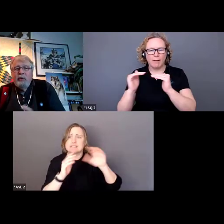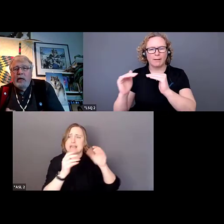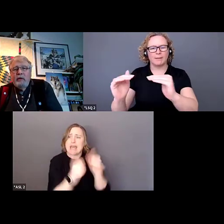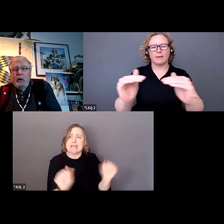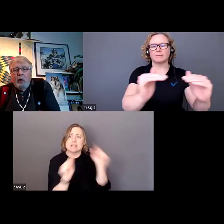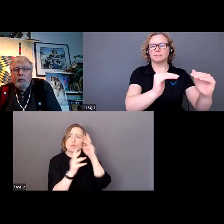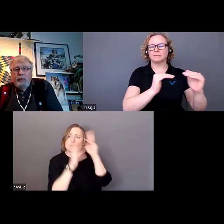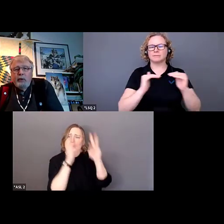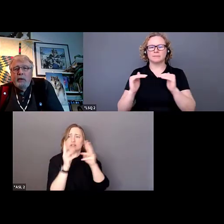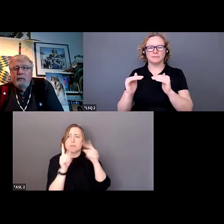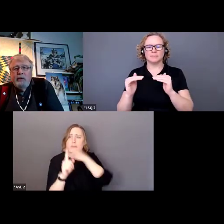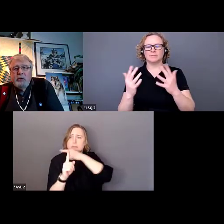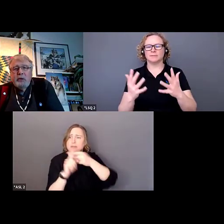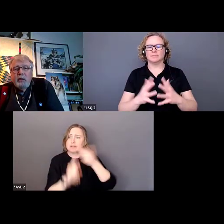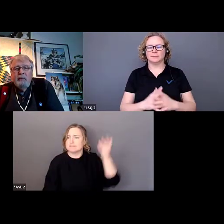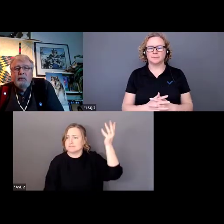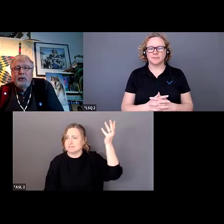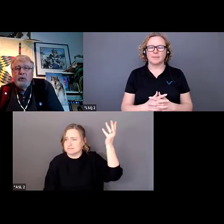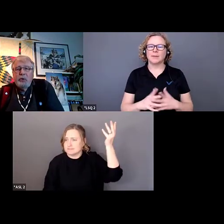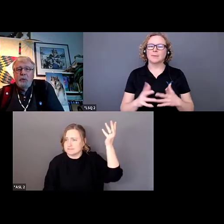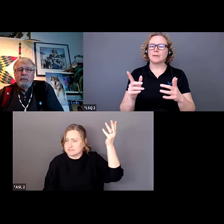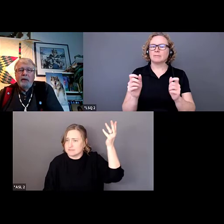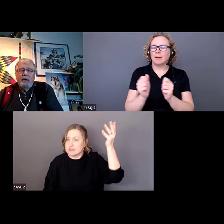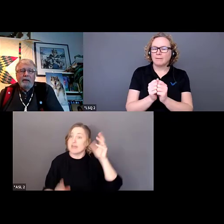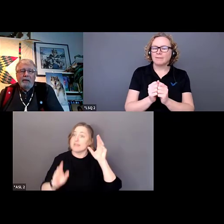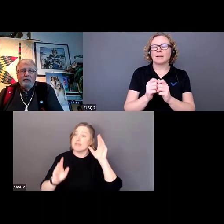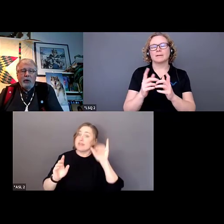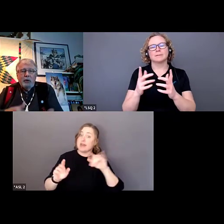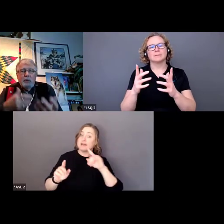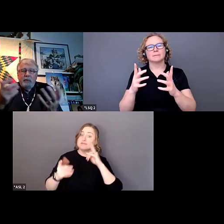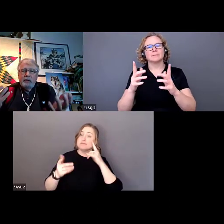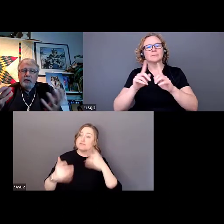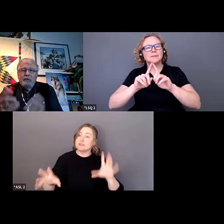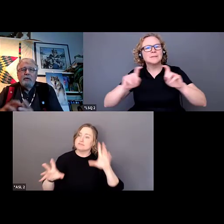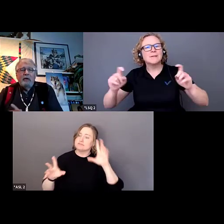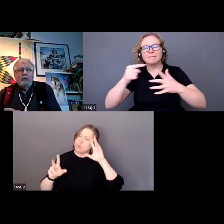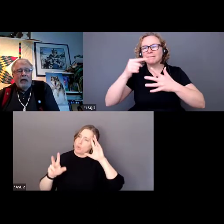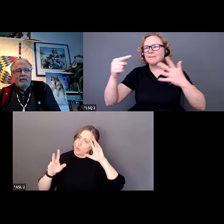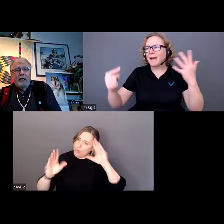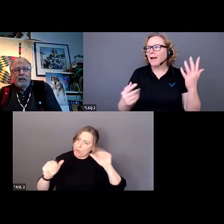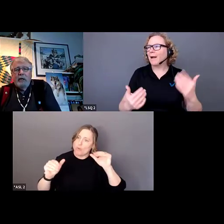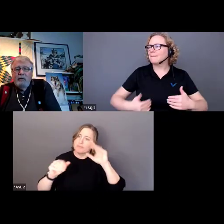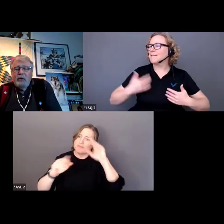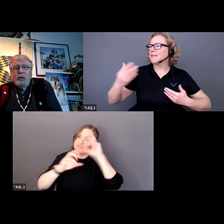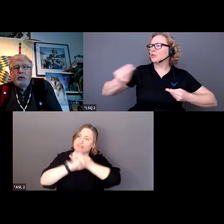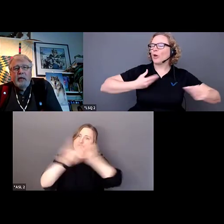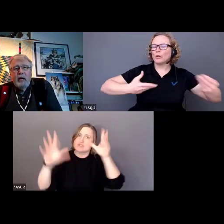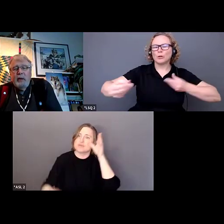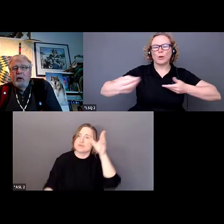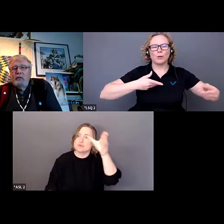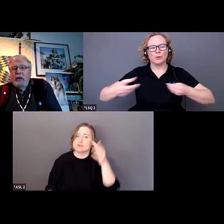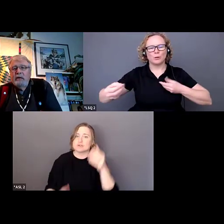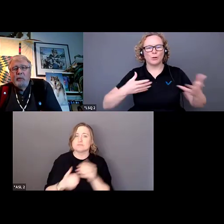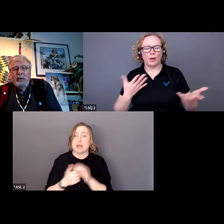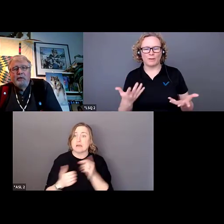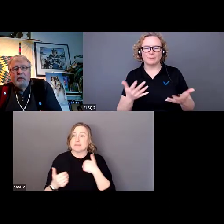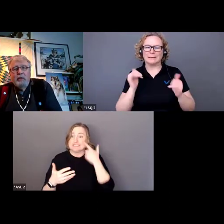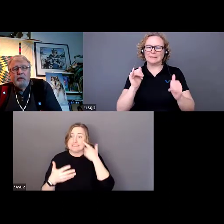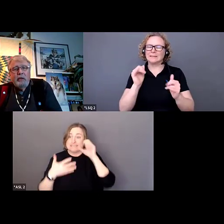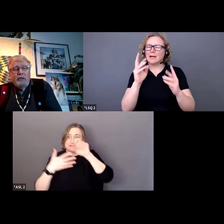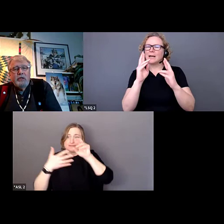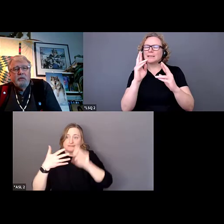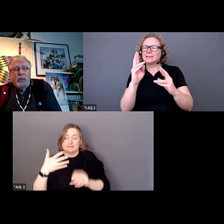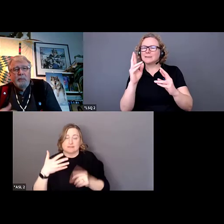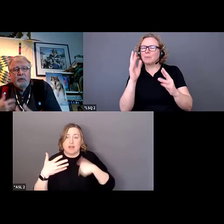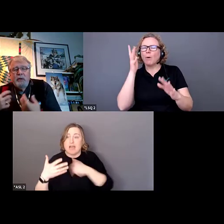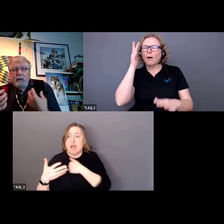then provides a hopeful vision of the future. So those are some thoughts that I'll give to you that come out of our experiences